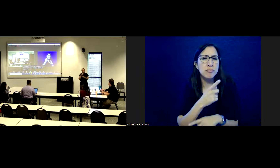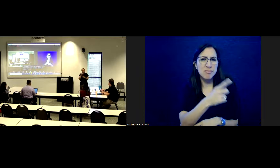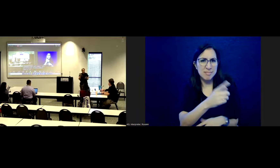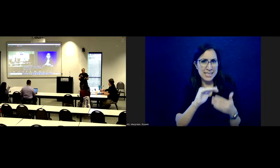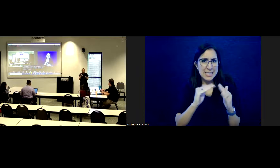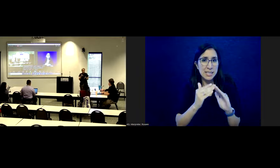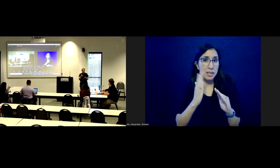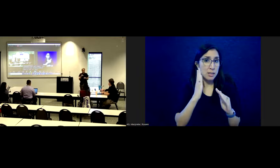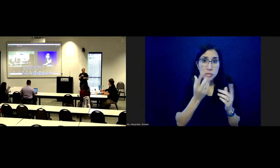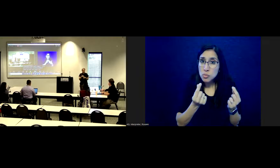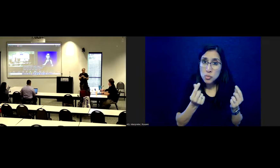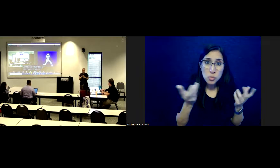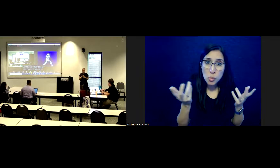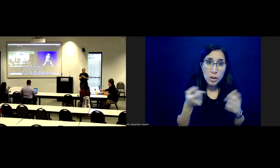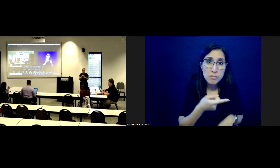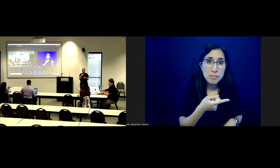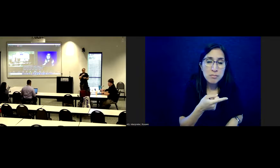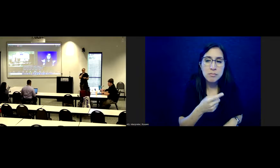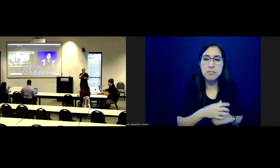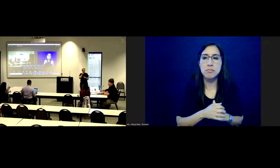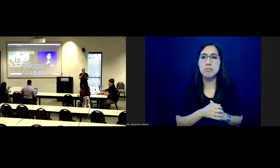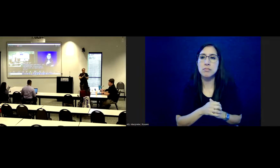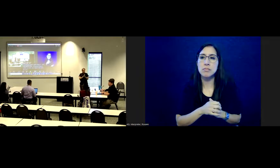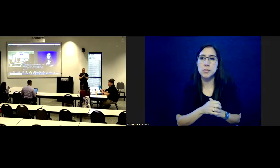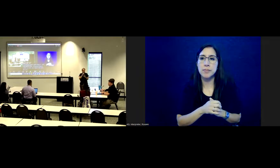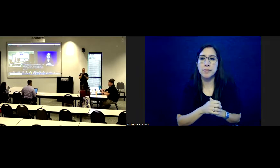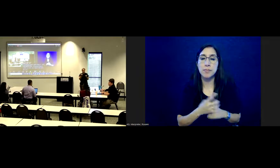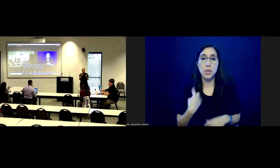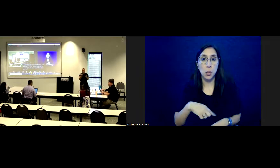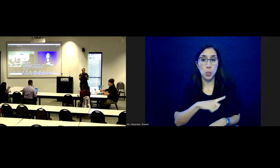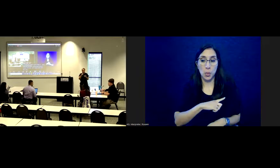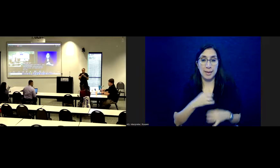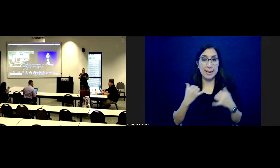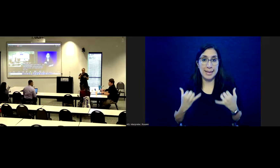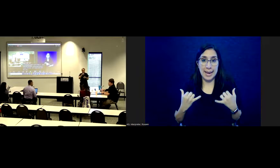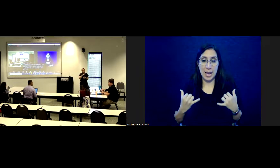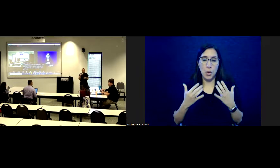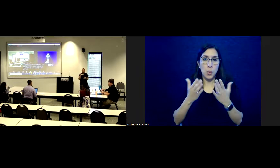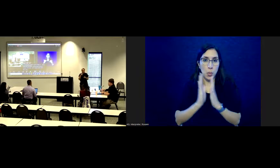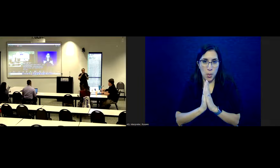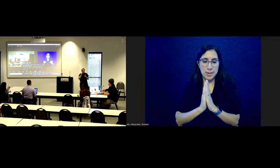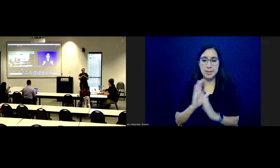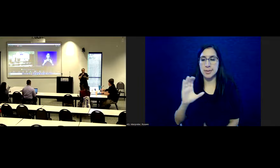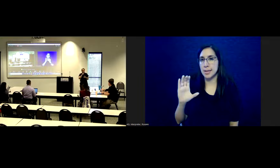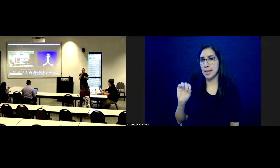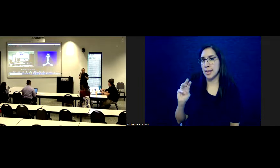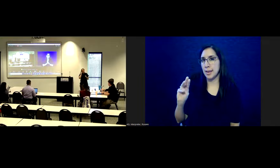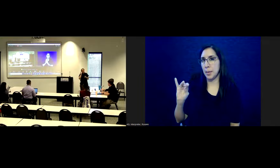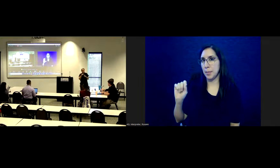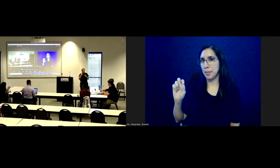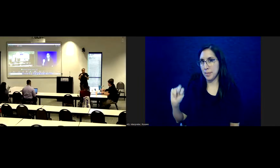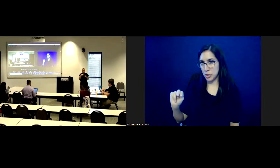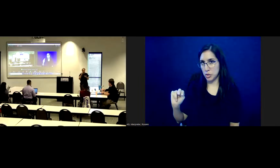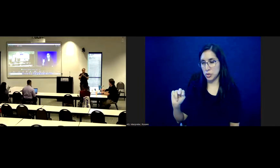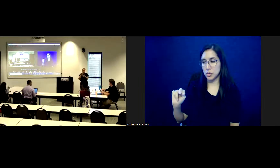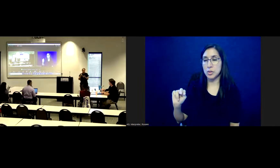do. We are asking now that the commission, people that are listening in, to